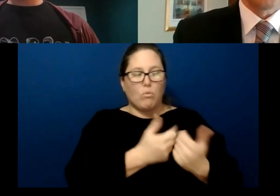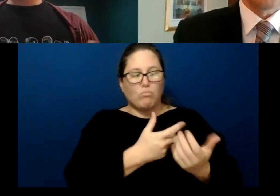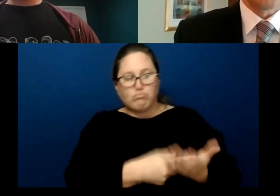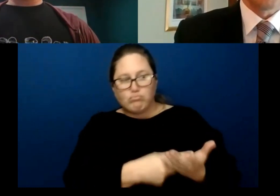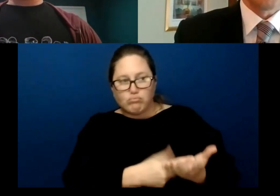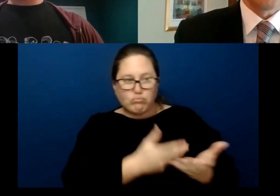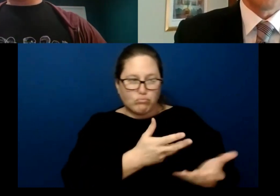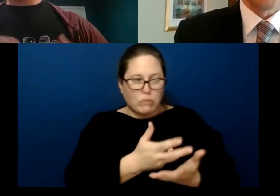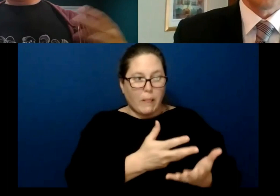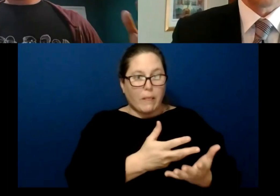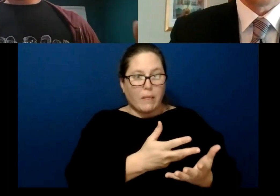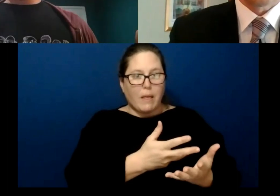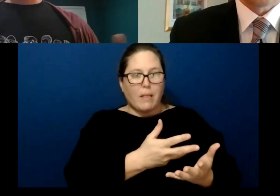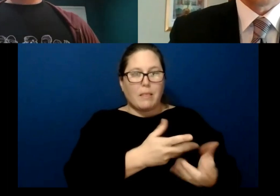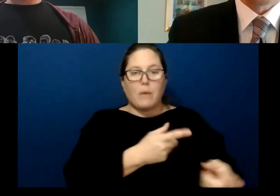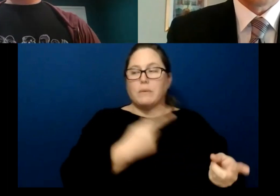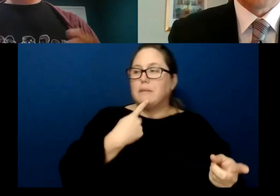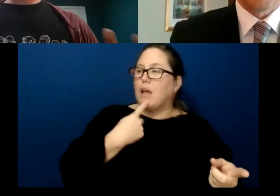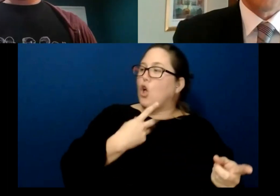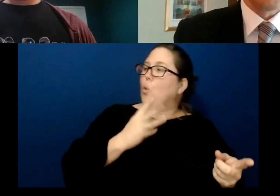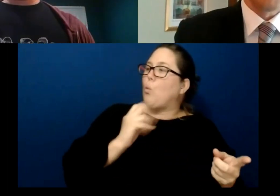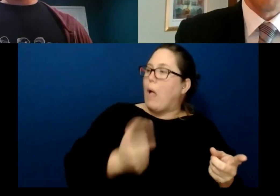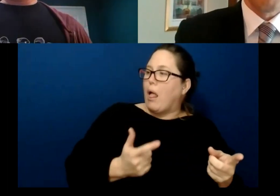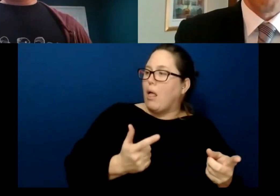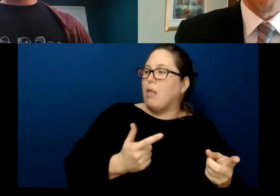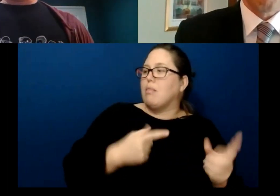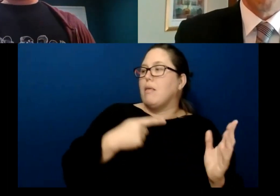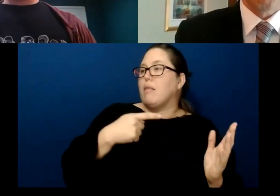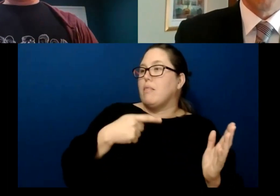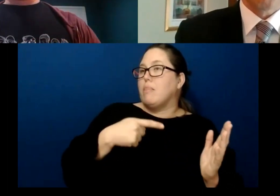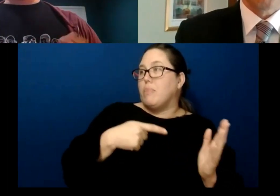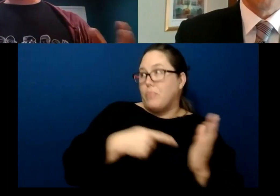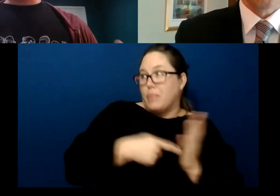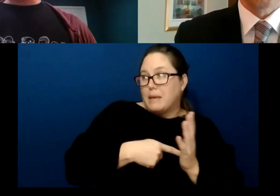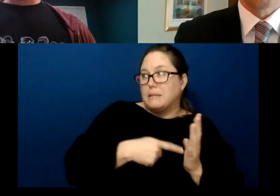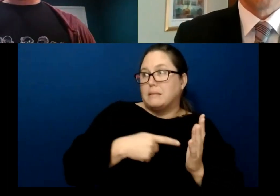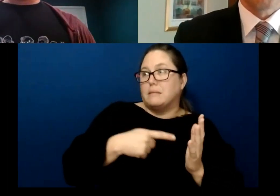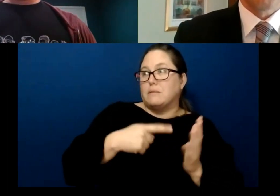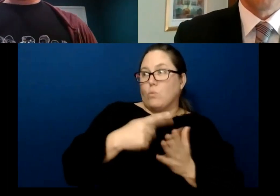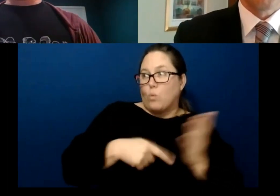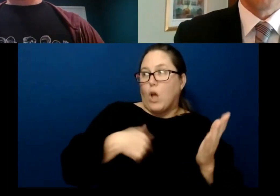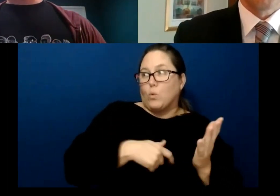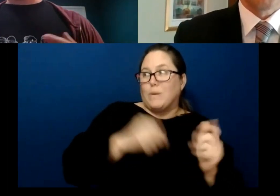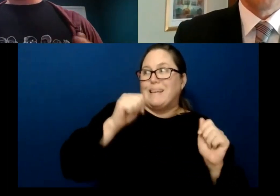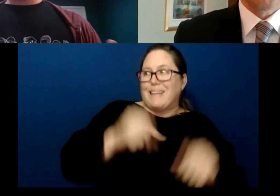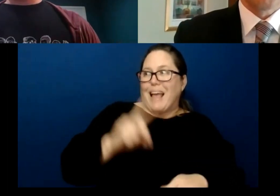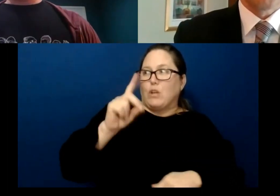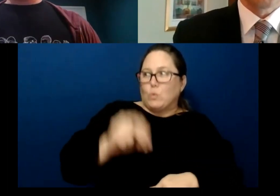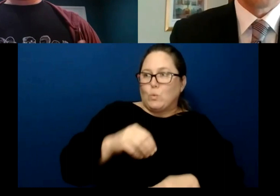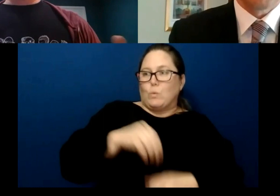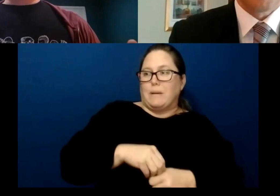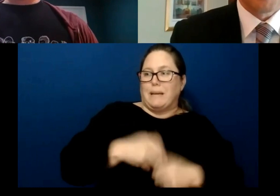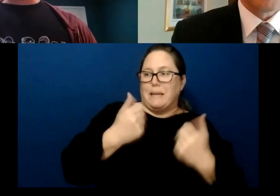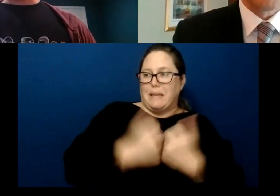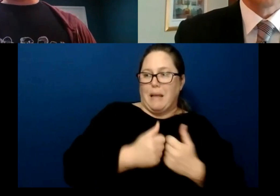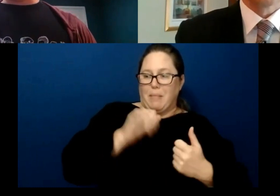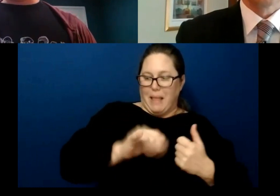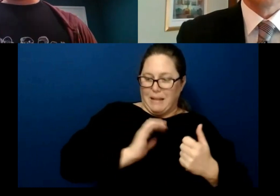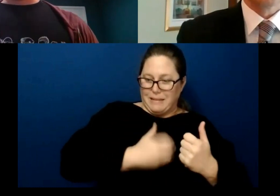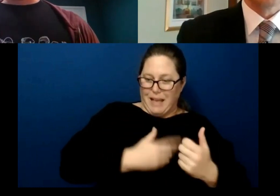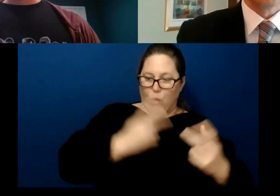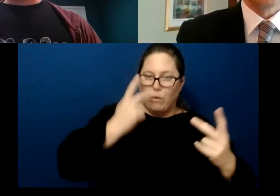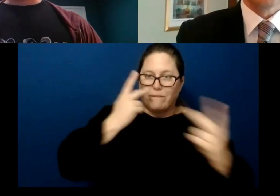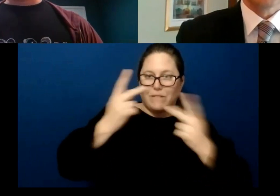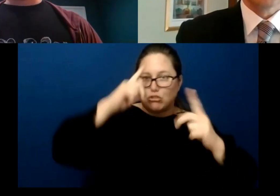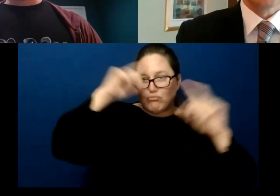they'll respond with, well, this is what's practically feasible within our game design. This is our vision of the game. This is how that might